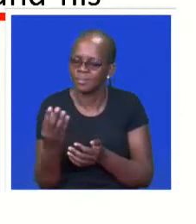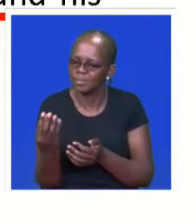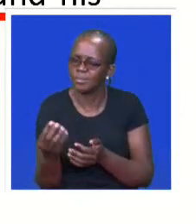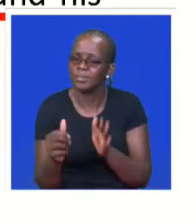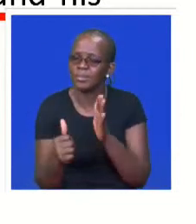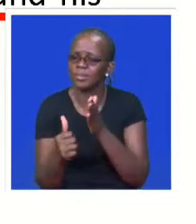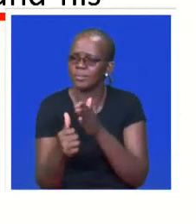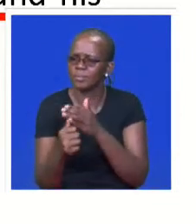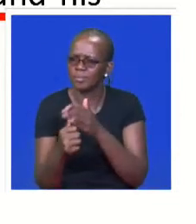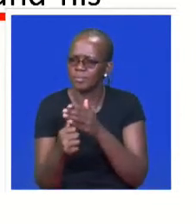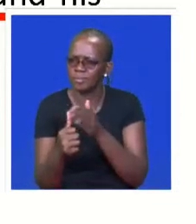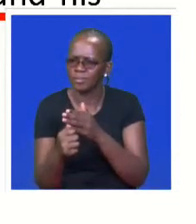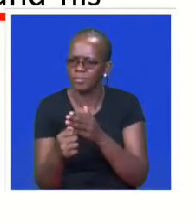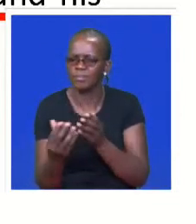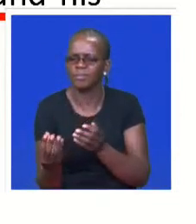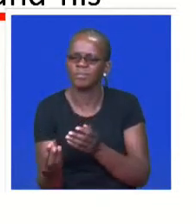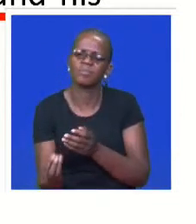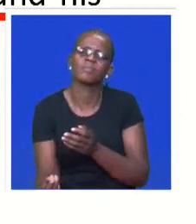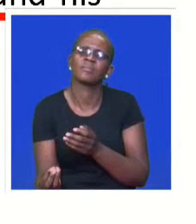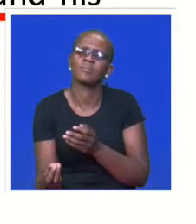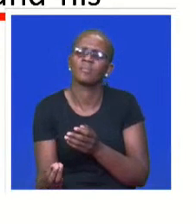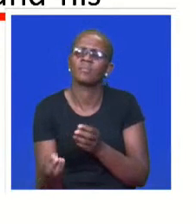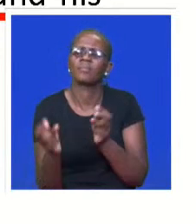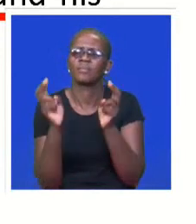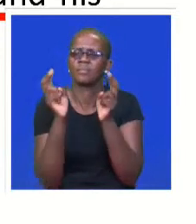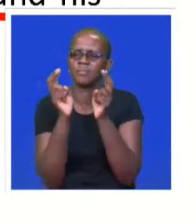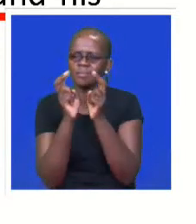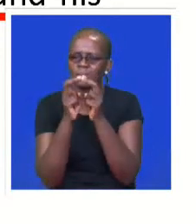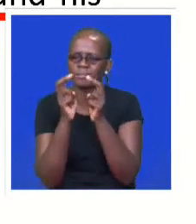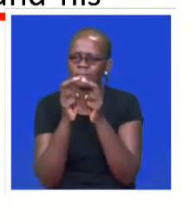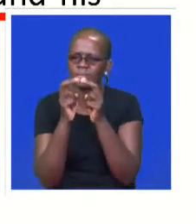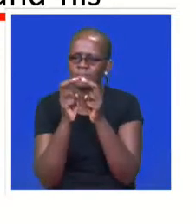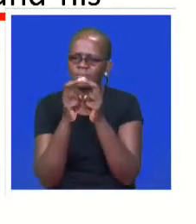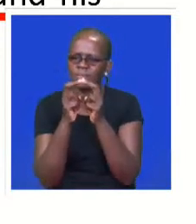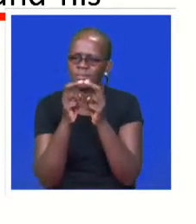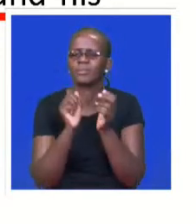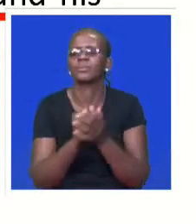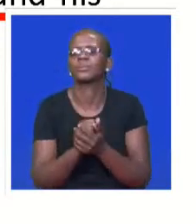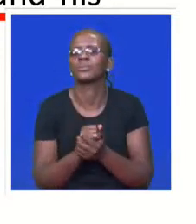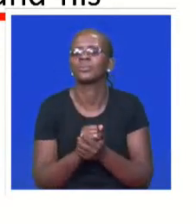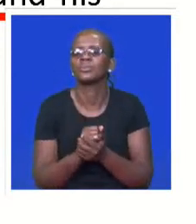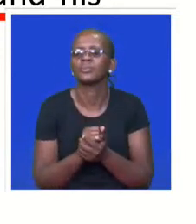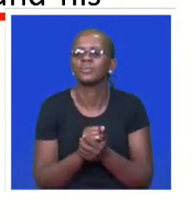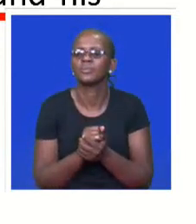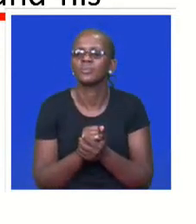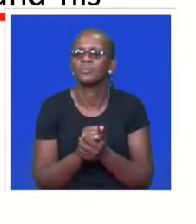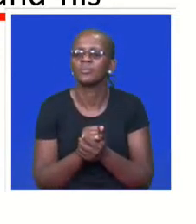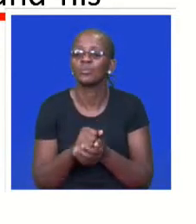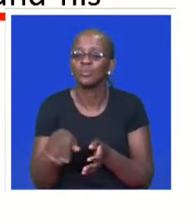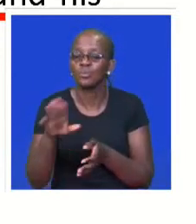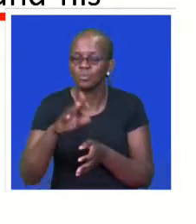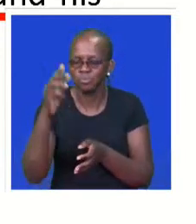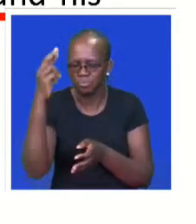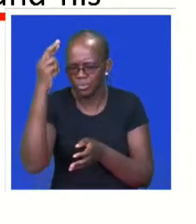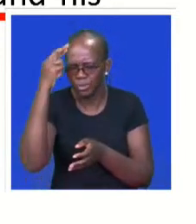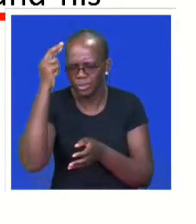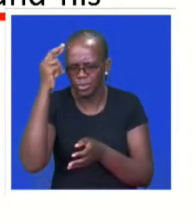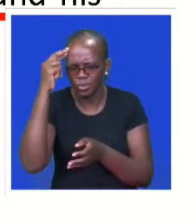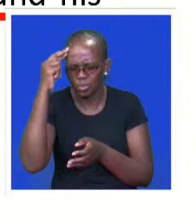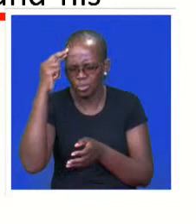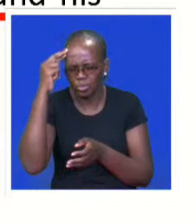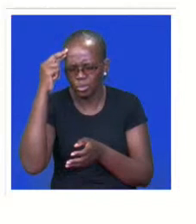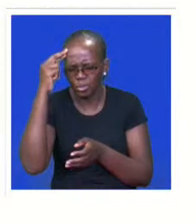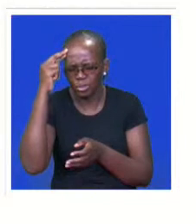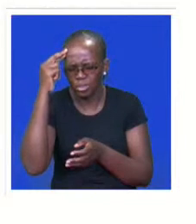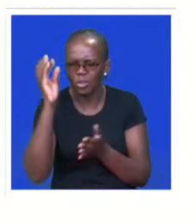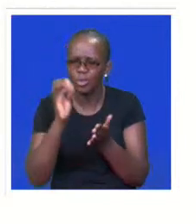Little Mouse. Remember, it is Little Mouse who suddenly had an idea.